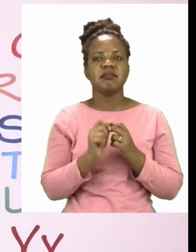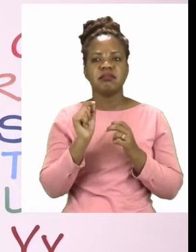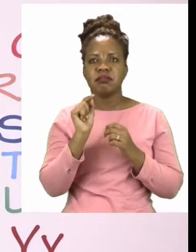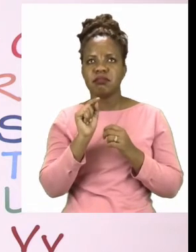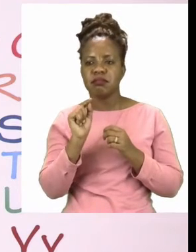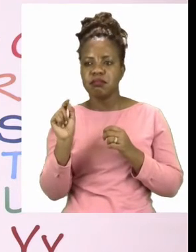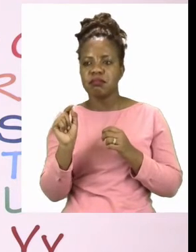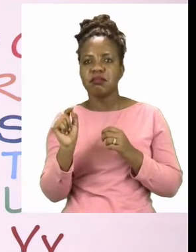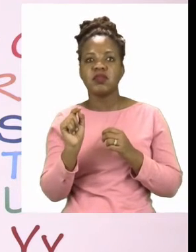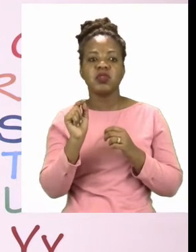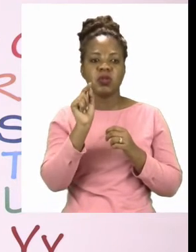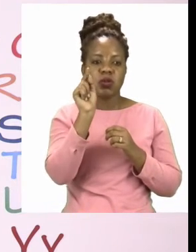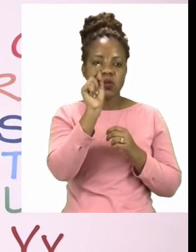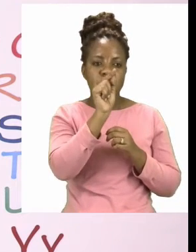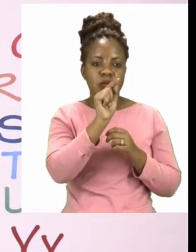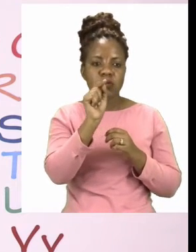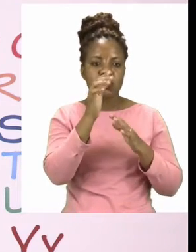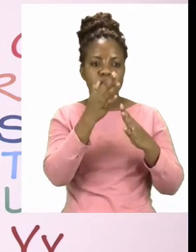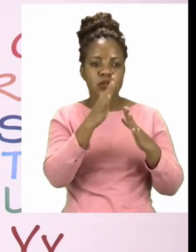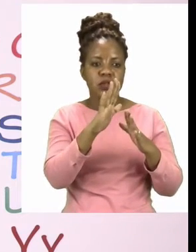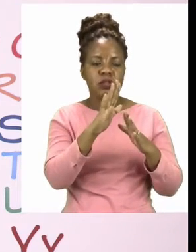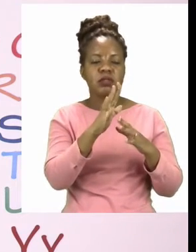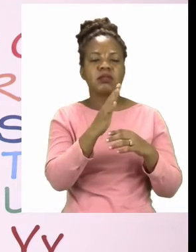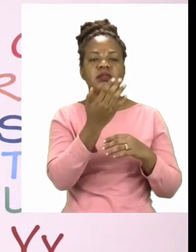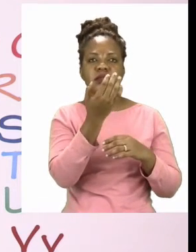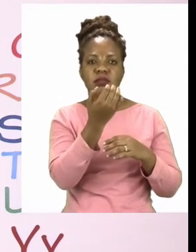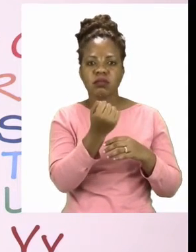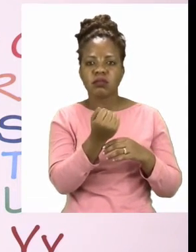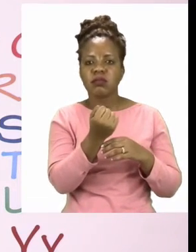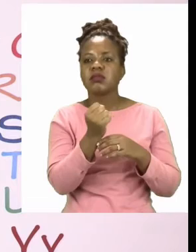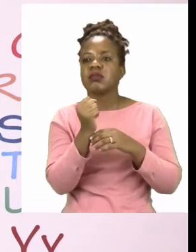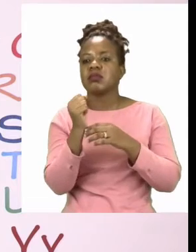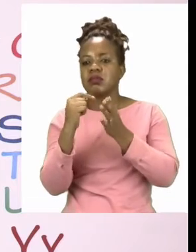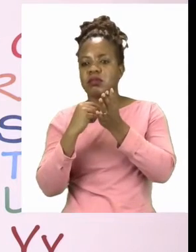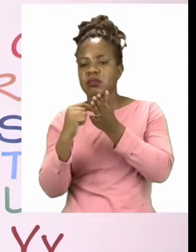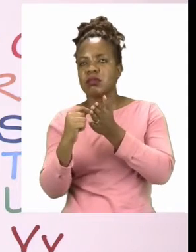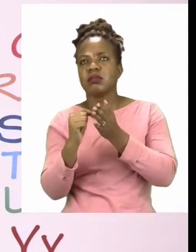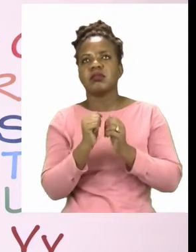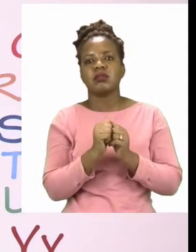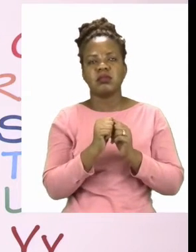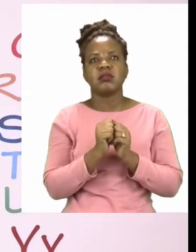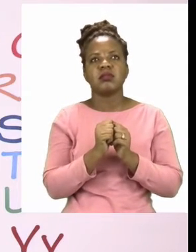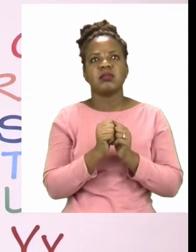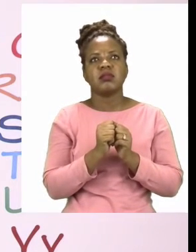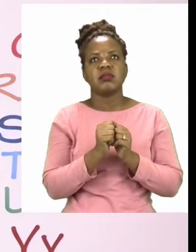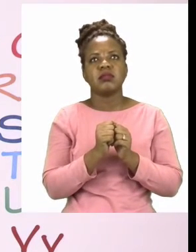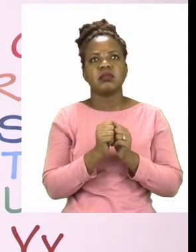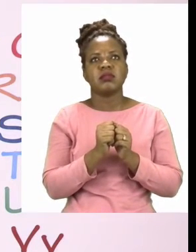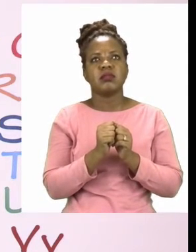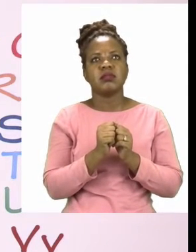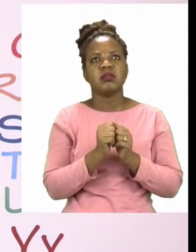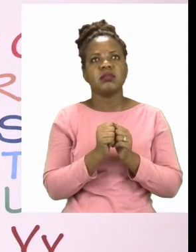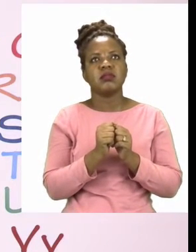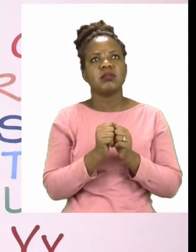always cross out a word you've already found so that you don't try and look for it again. And then also some words